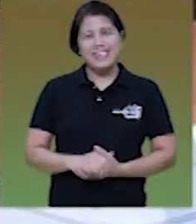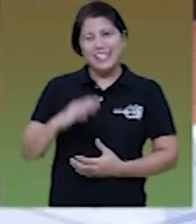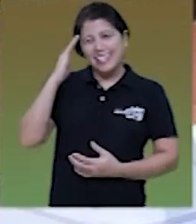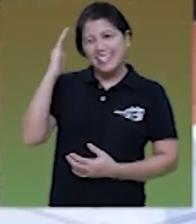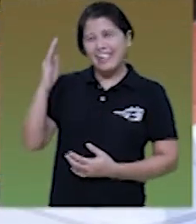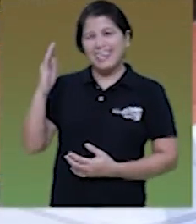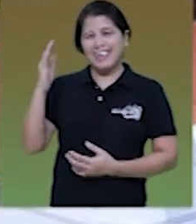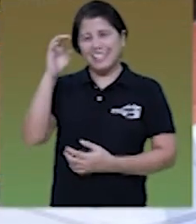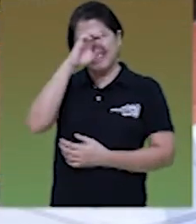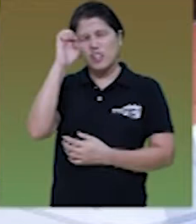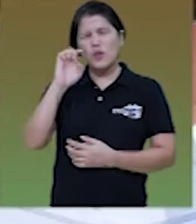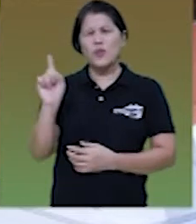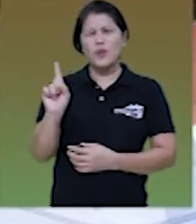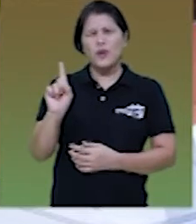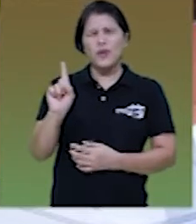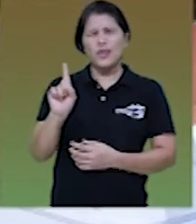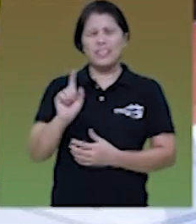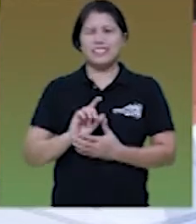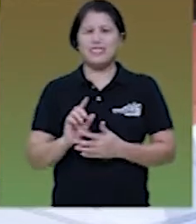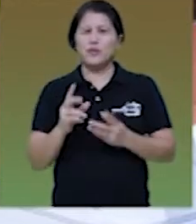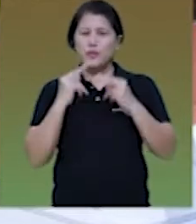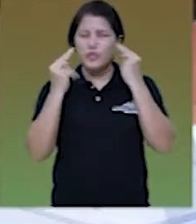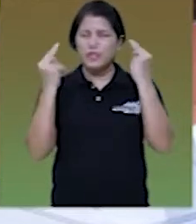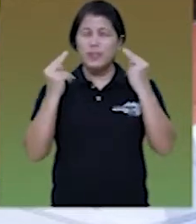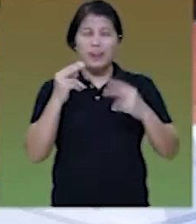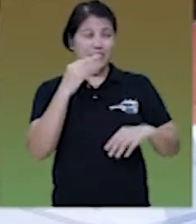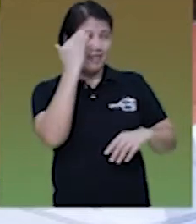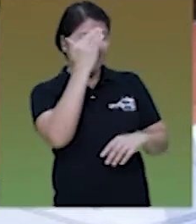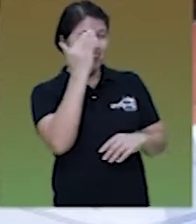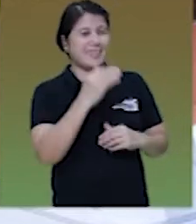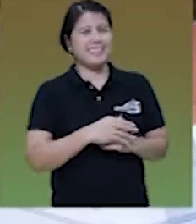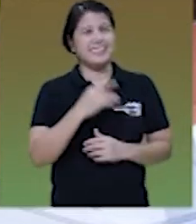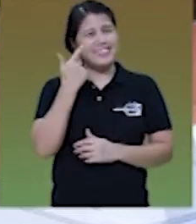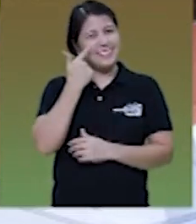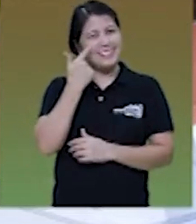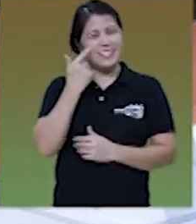Hey Eliz, what's up? Hey there, Gina!